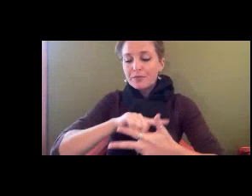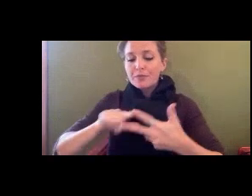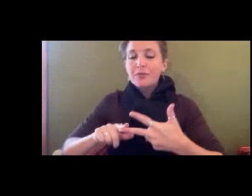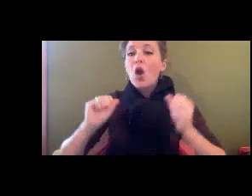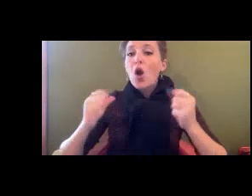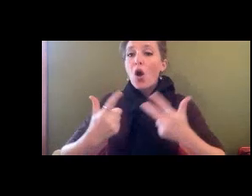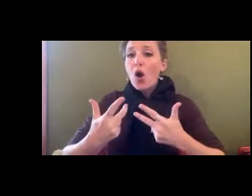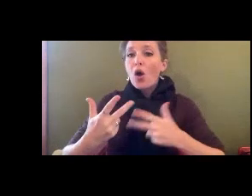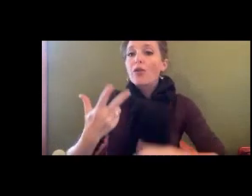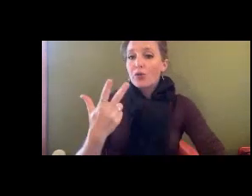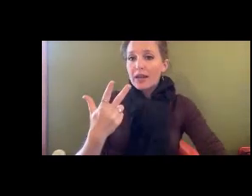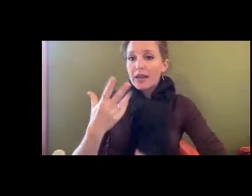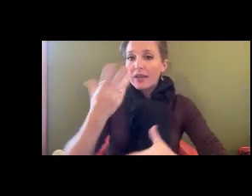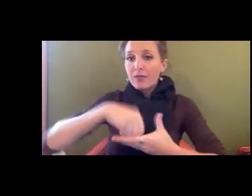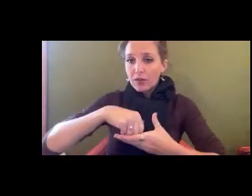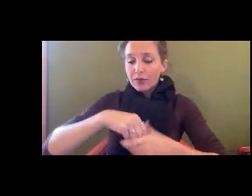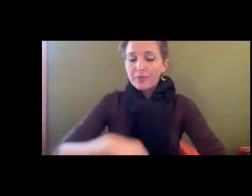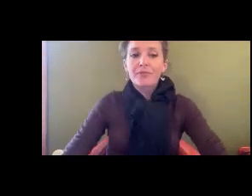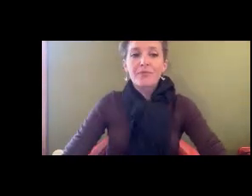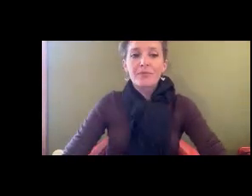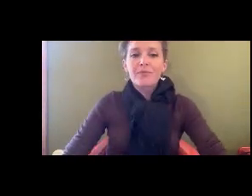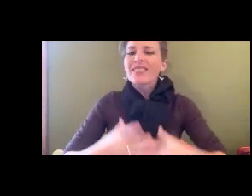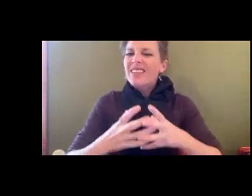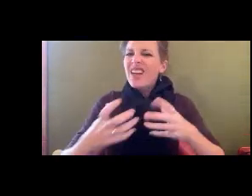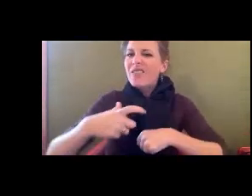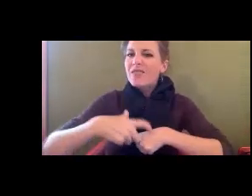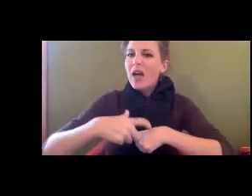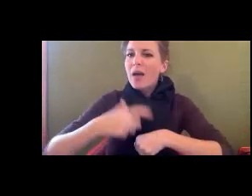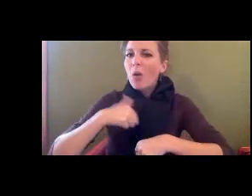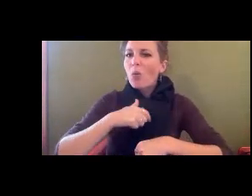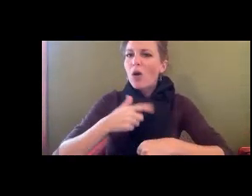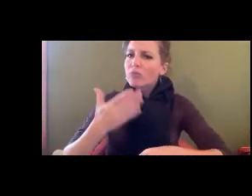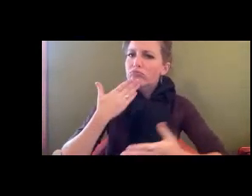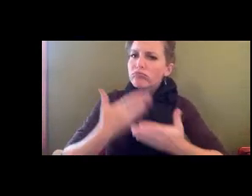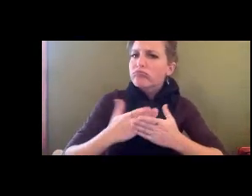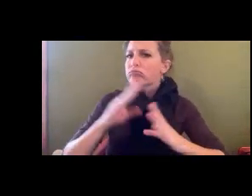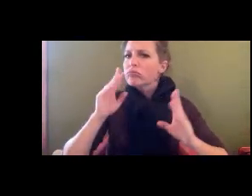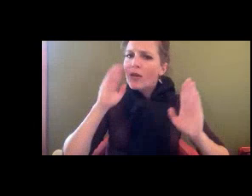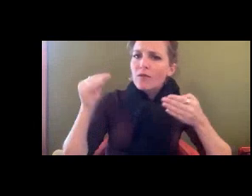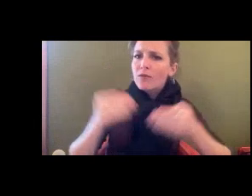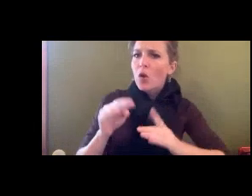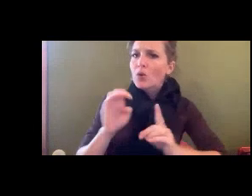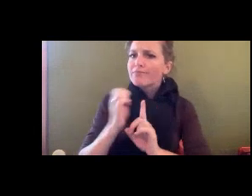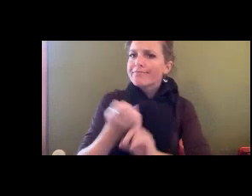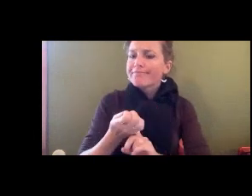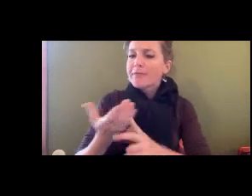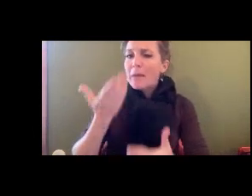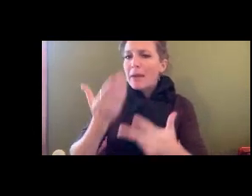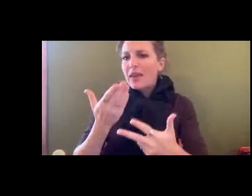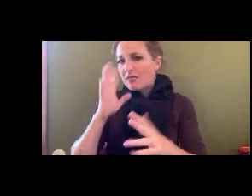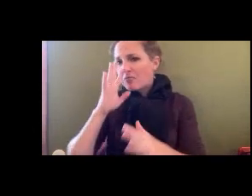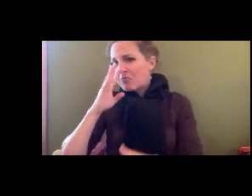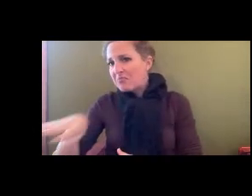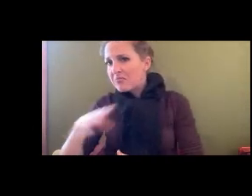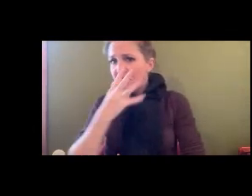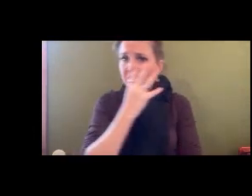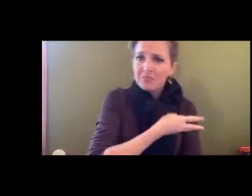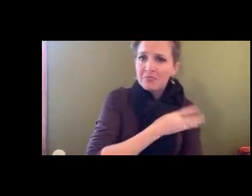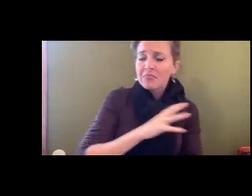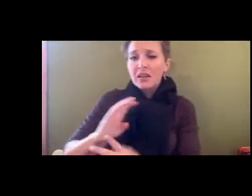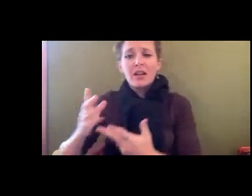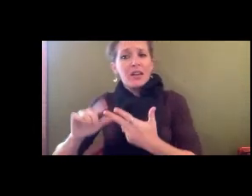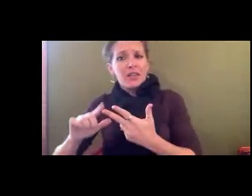components. Many times we're very good at looking at the environmental aspect, but maybe not the social or the economic. We're looking at the economic, but not